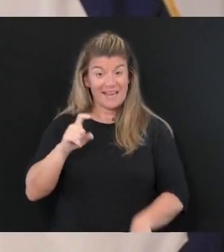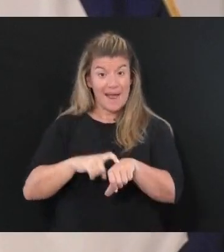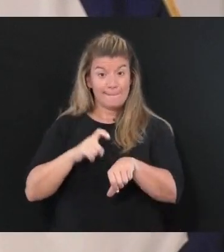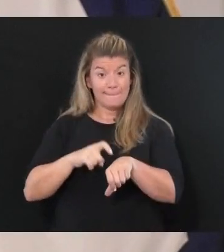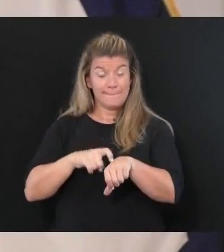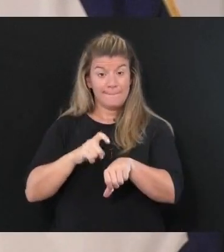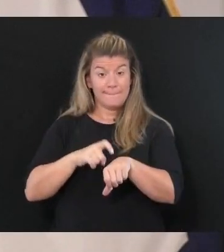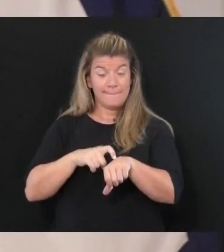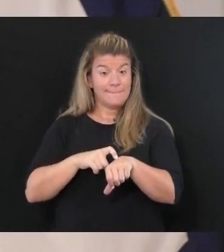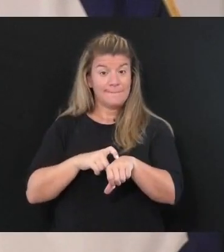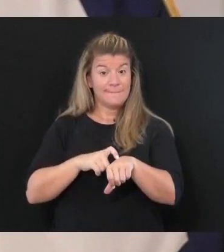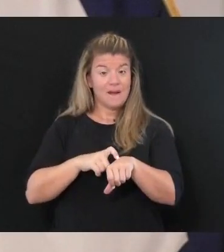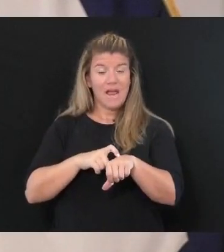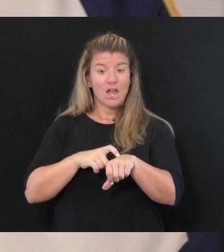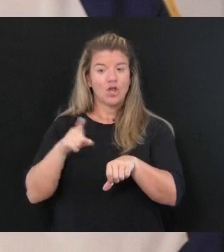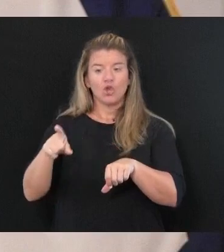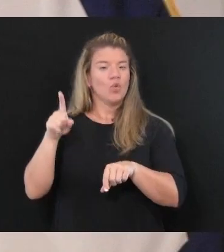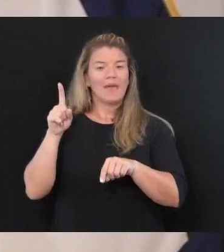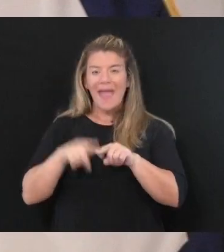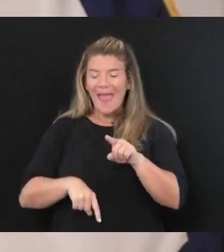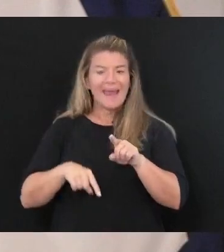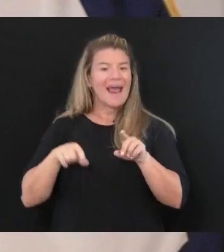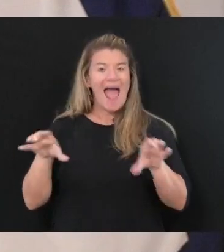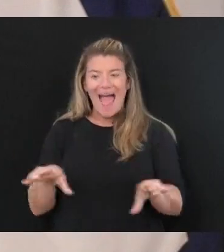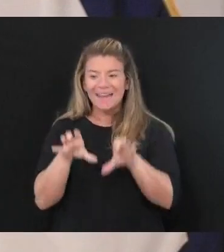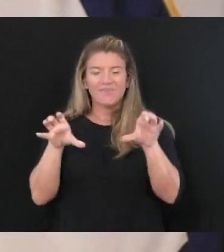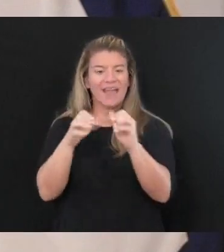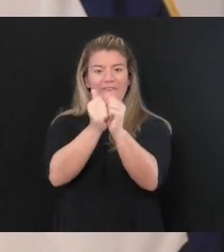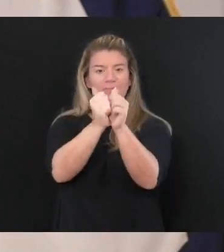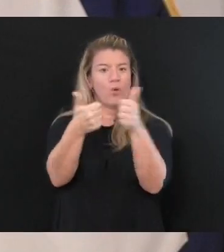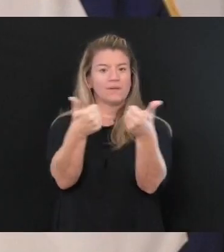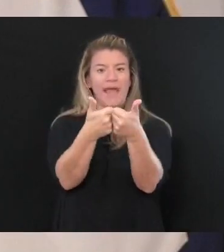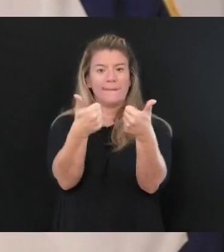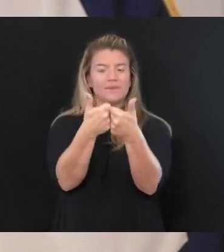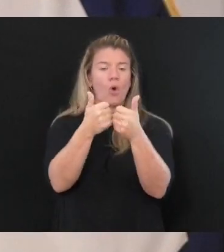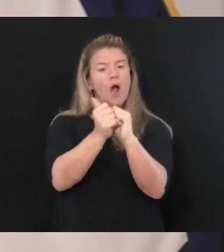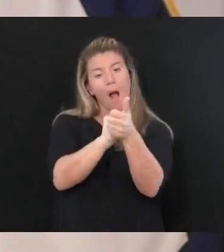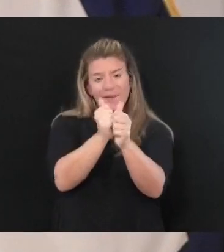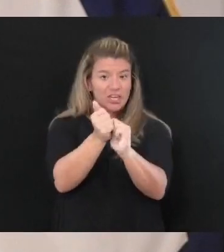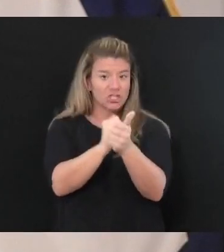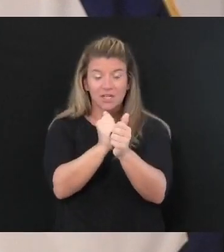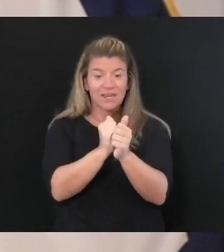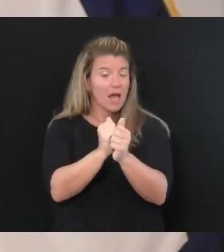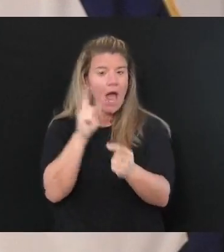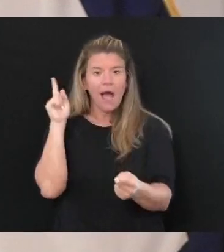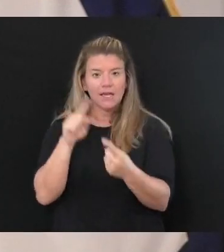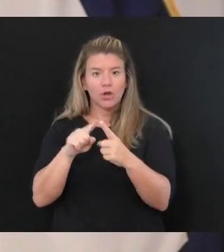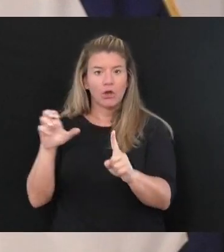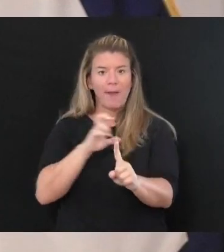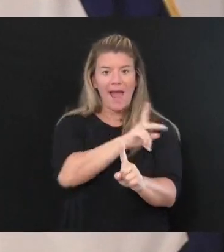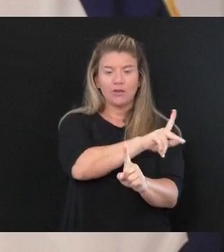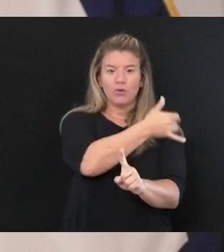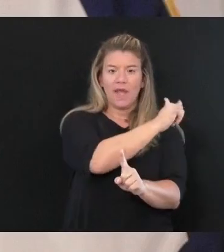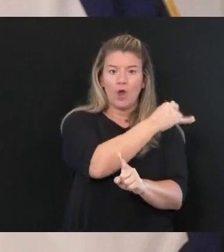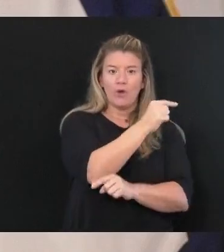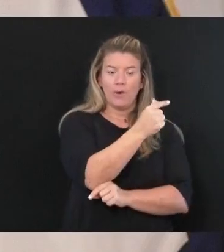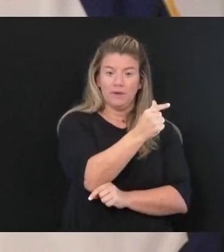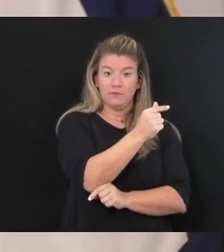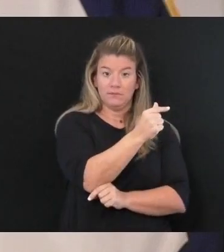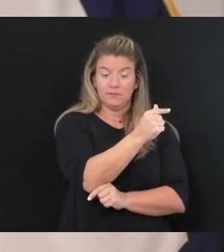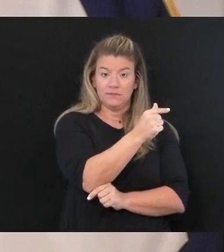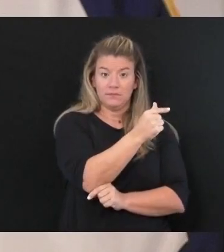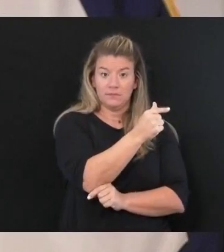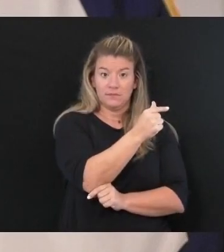can't actively play competition until you pull back down into the yellow and green.